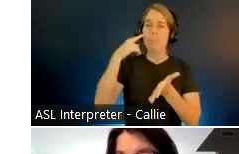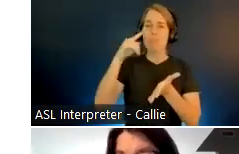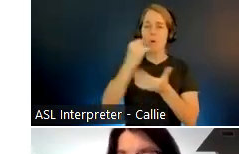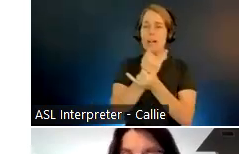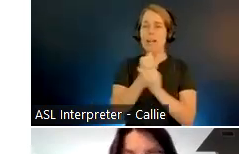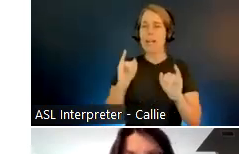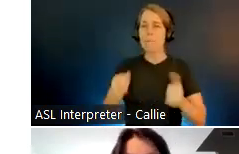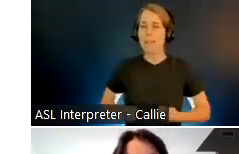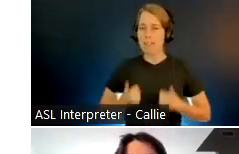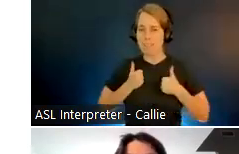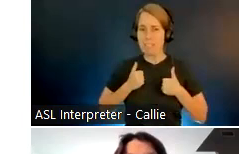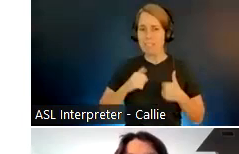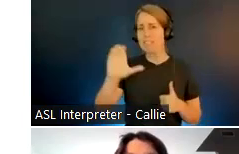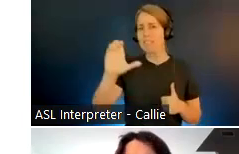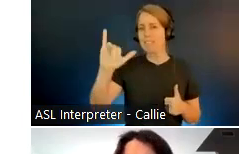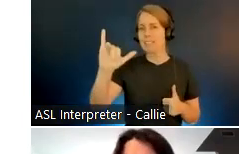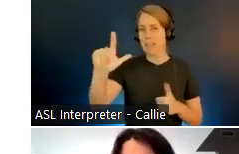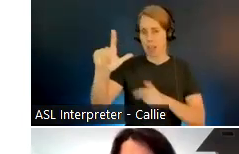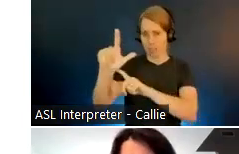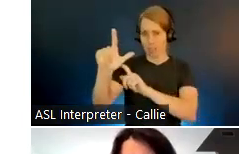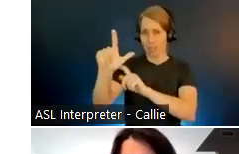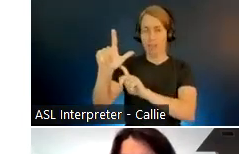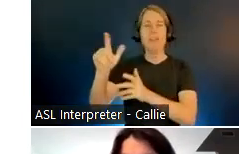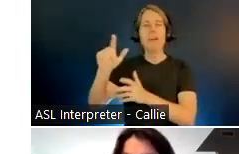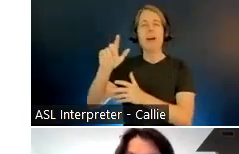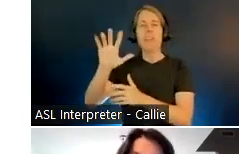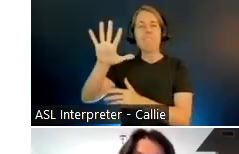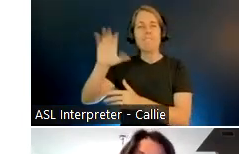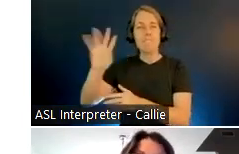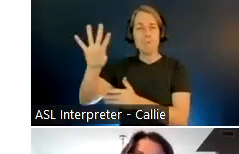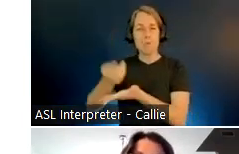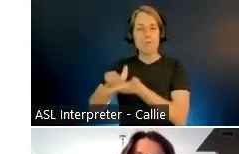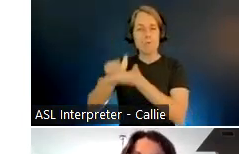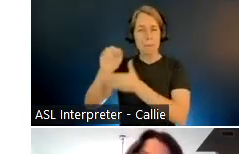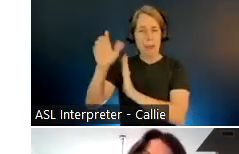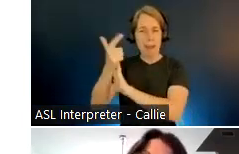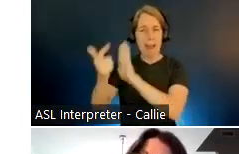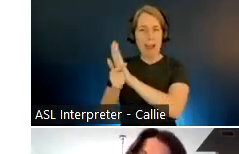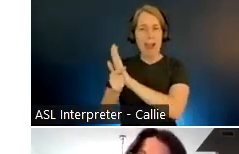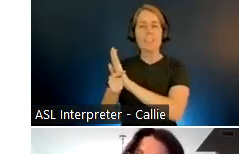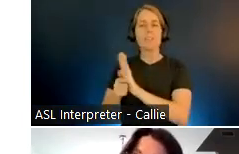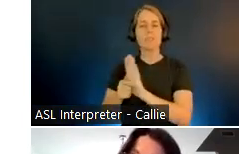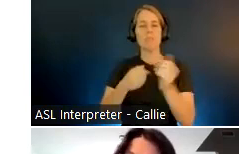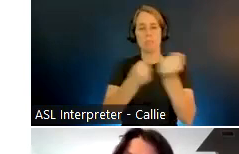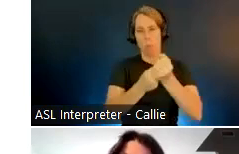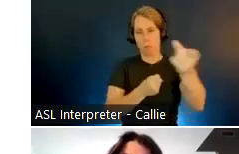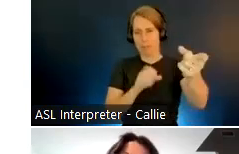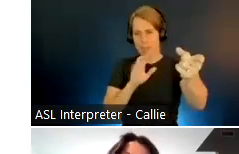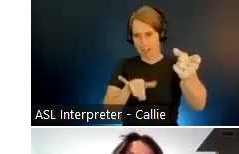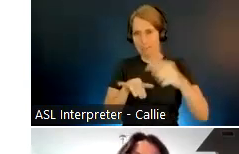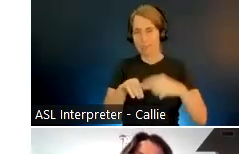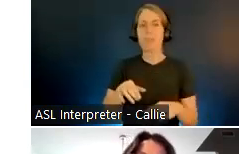Rehabilitation Act. So there are 3 Centers for Independent Living in our state. Able, South Carolina is one of